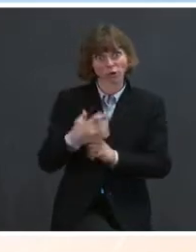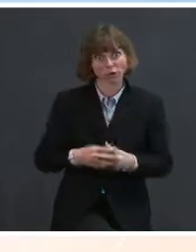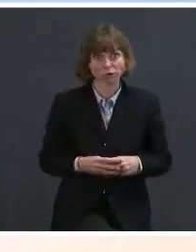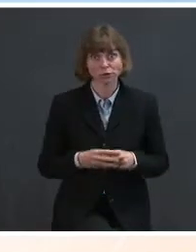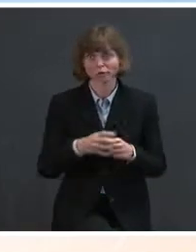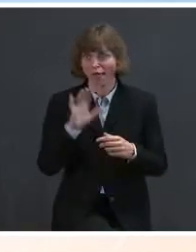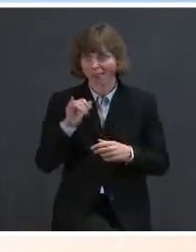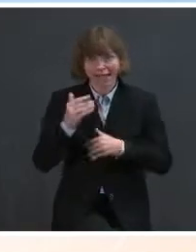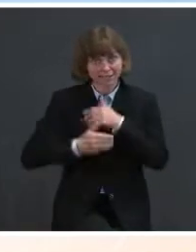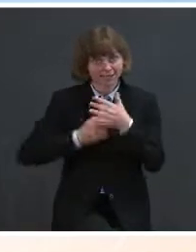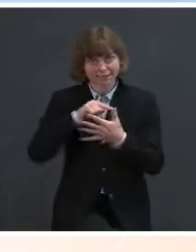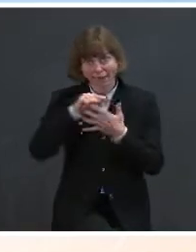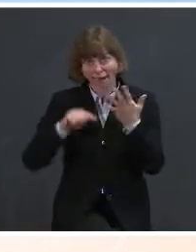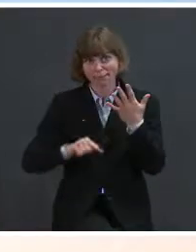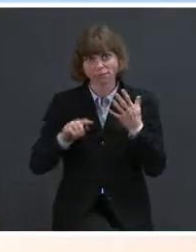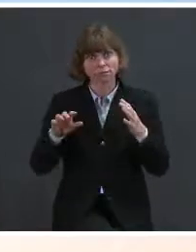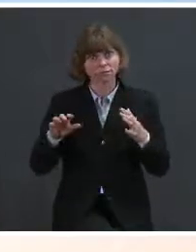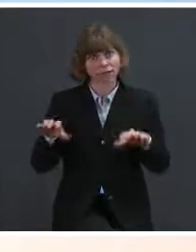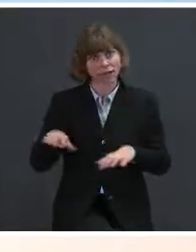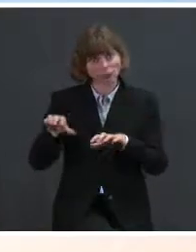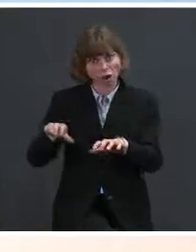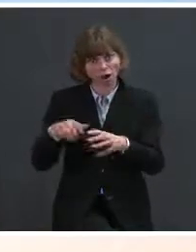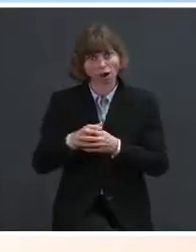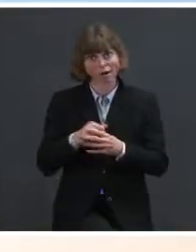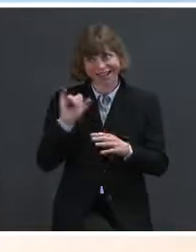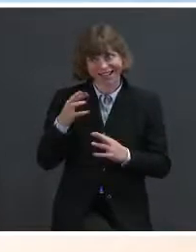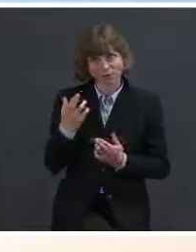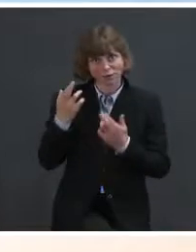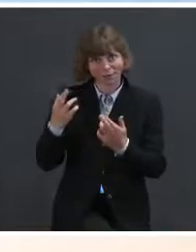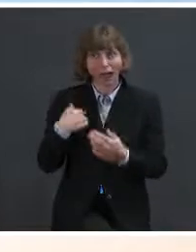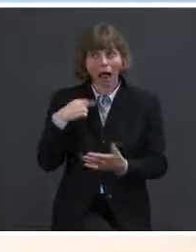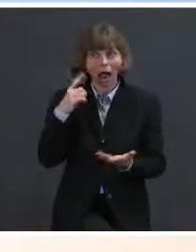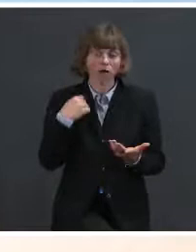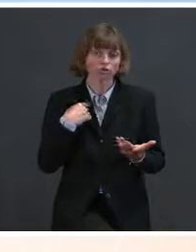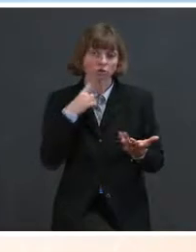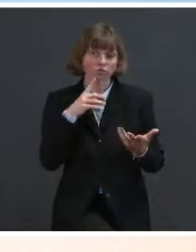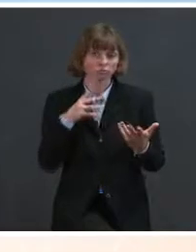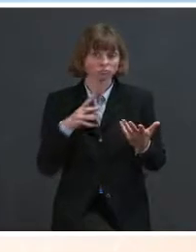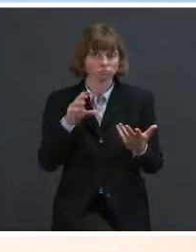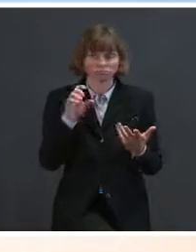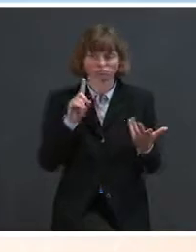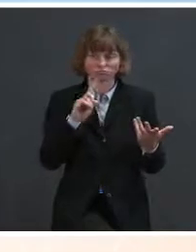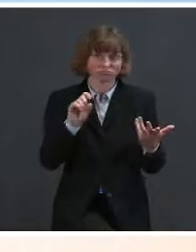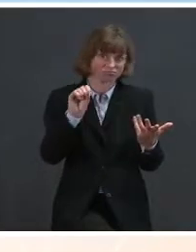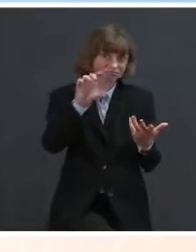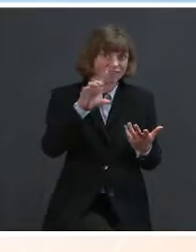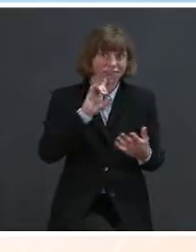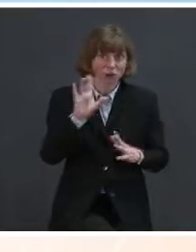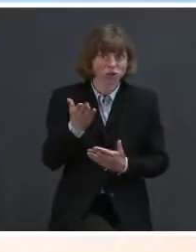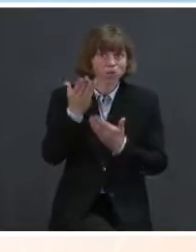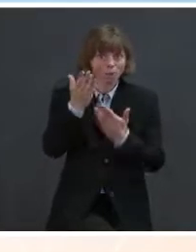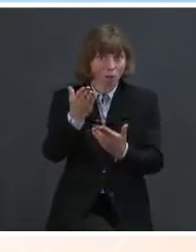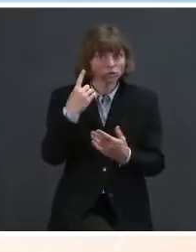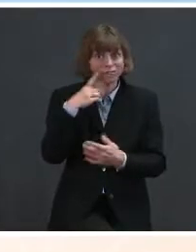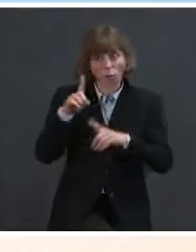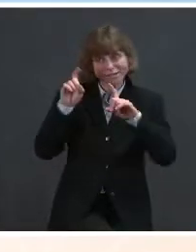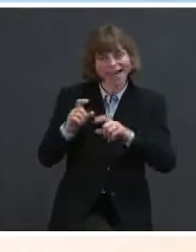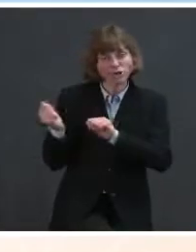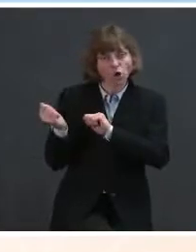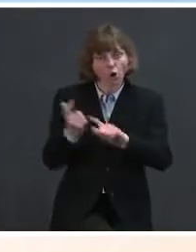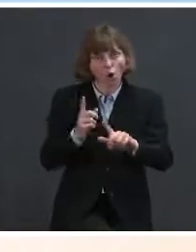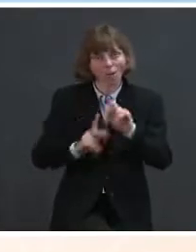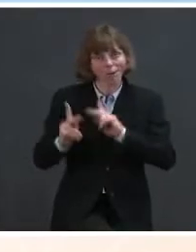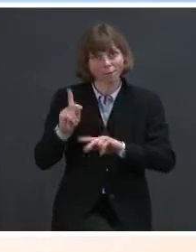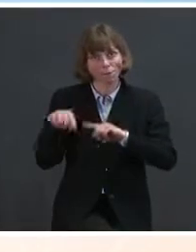Those are the recommendations that are made. And I just noted that testing is there's a proposal for testing all of these individuals as they come